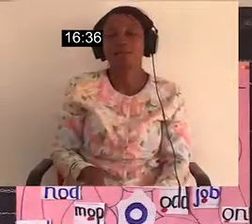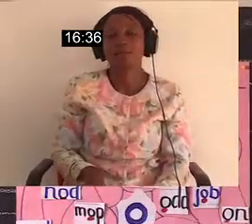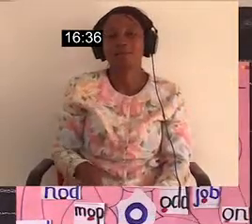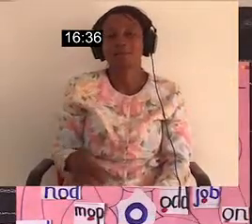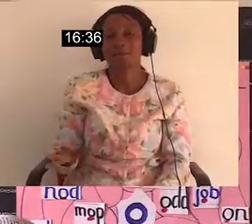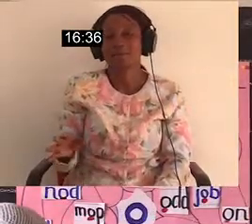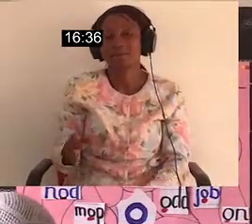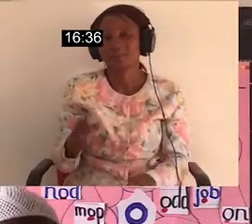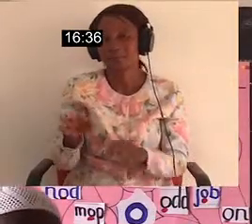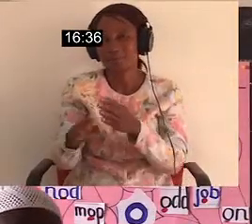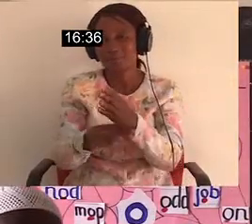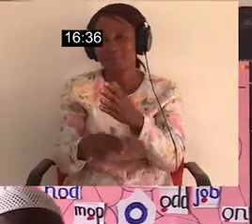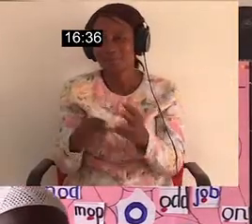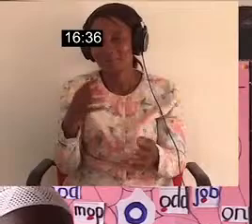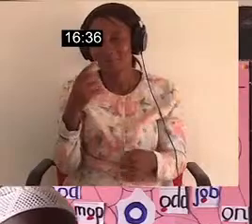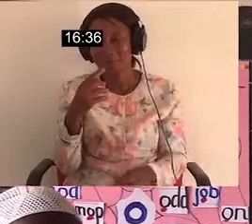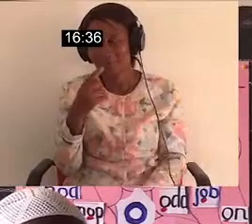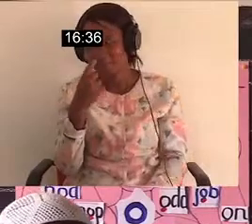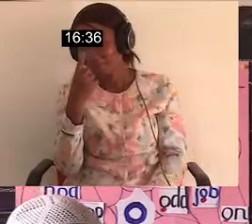I'm spying again.